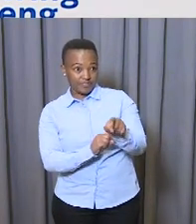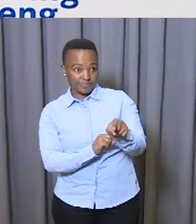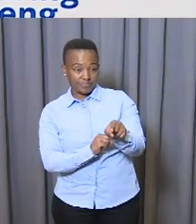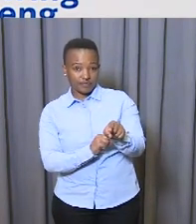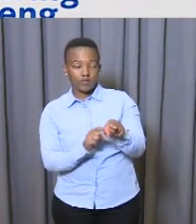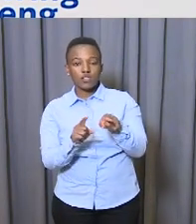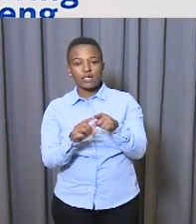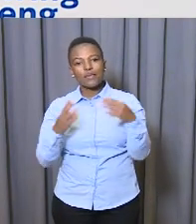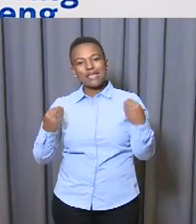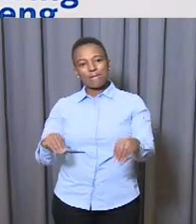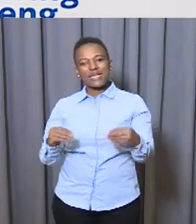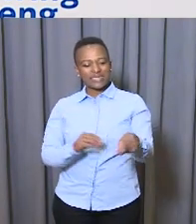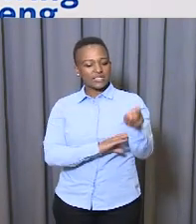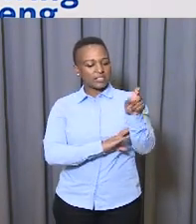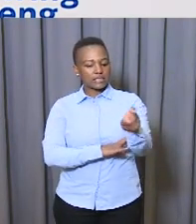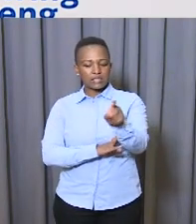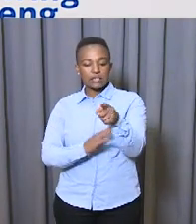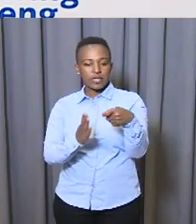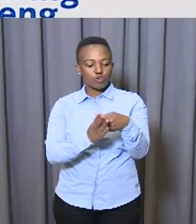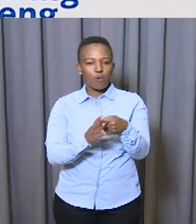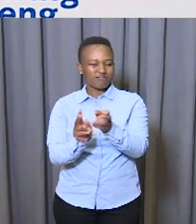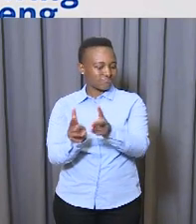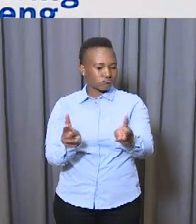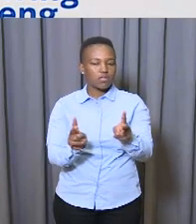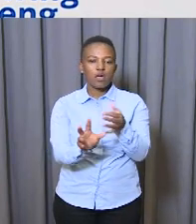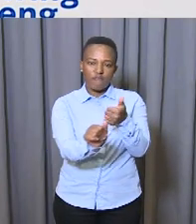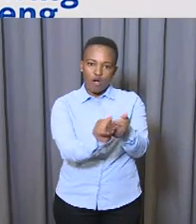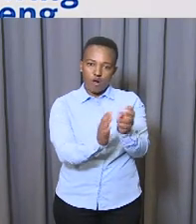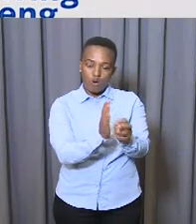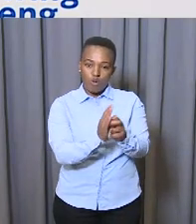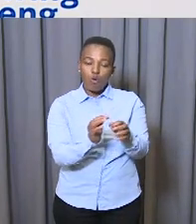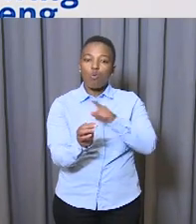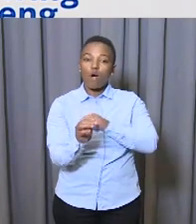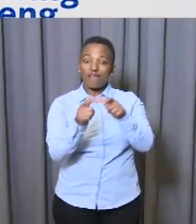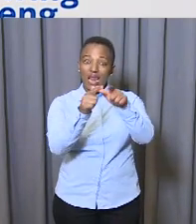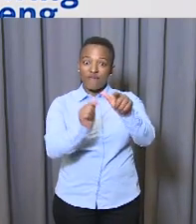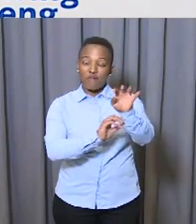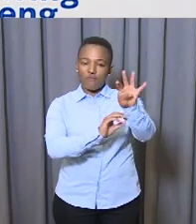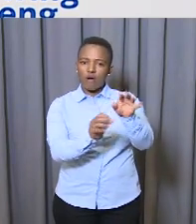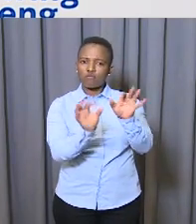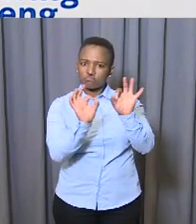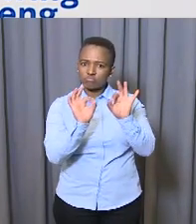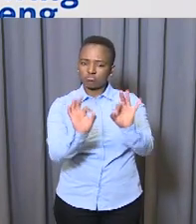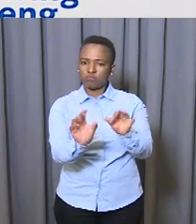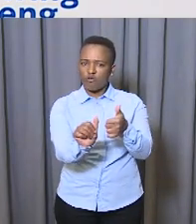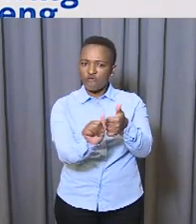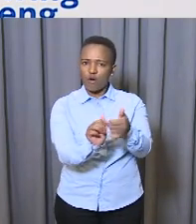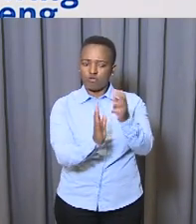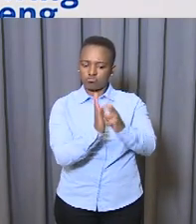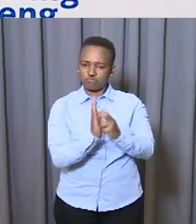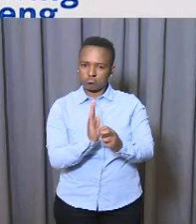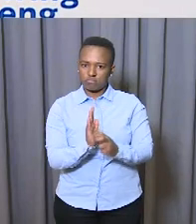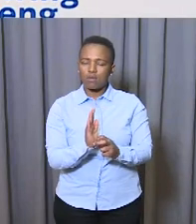all the businesses complying, just at level four. If we can comply at level four, we will be able